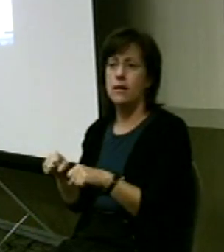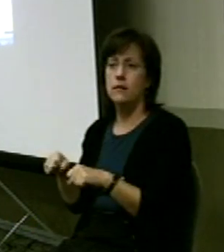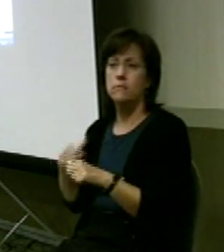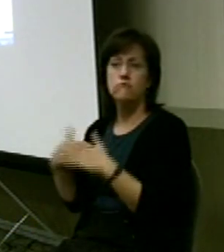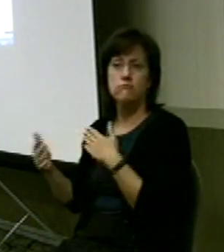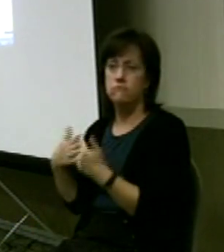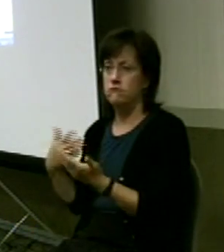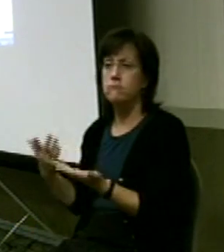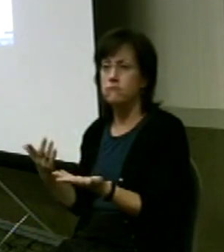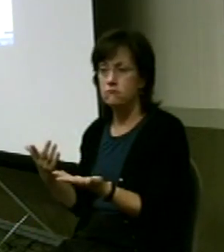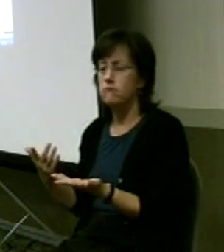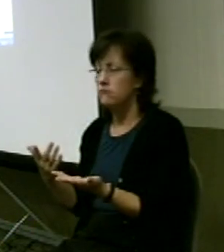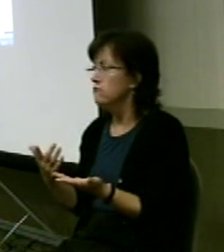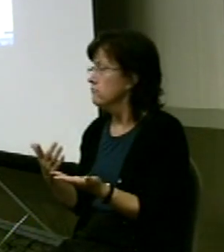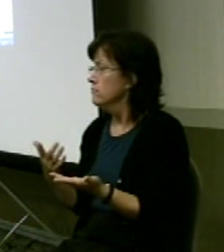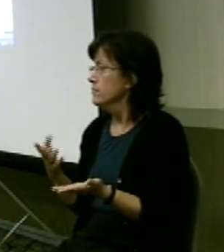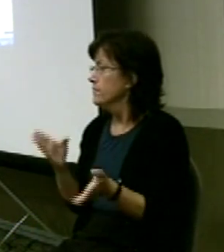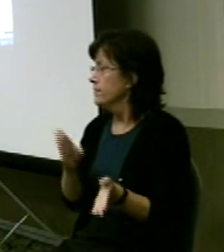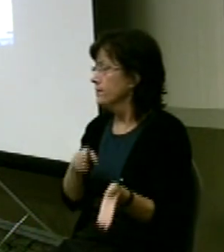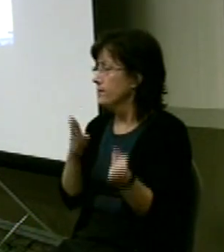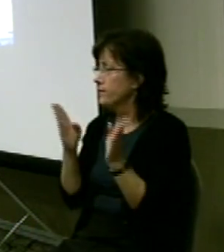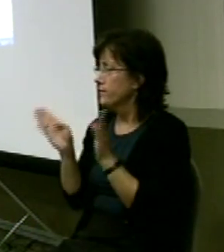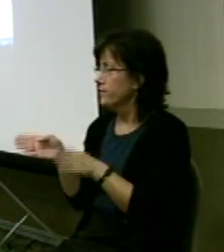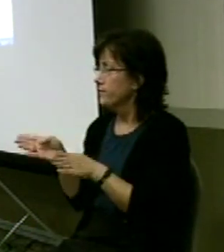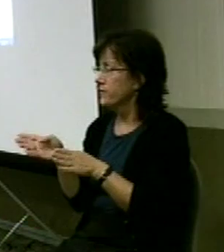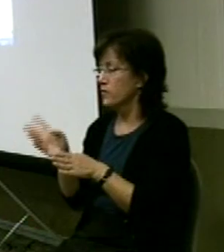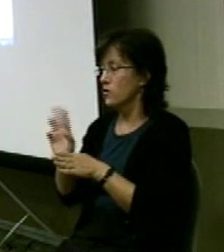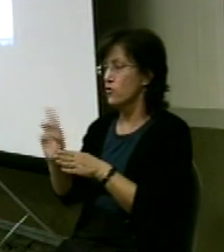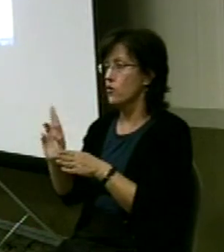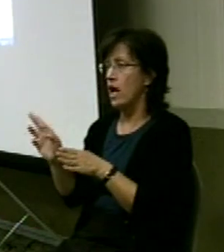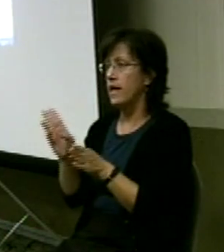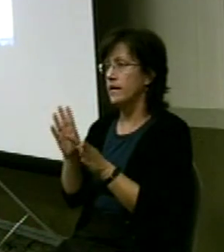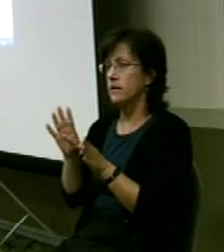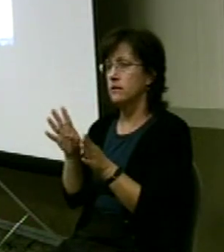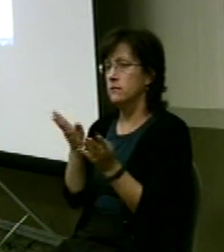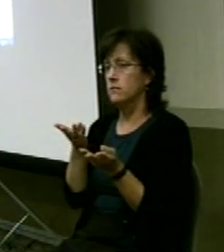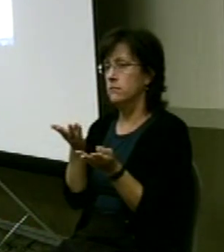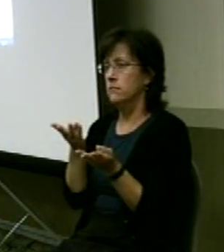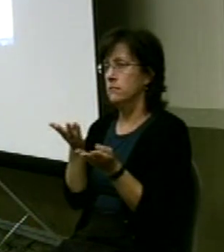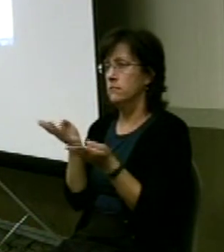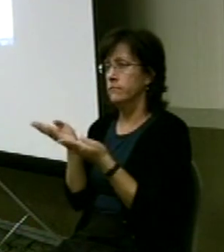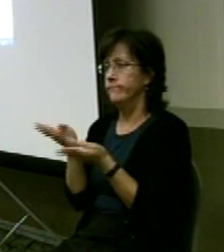way. All right? If you scoot over to the right a little,